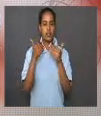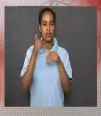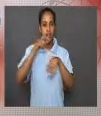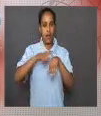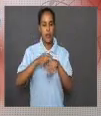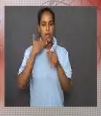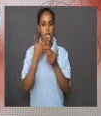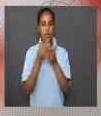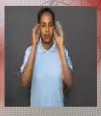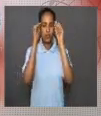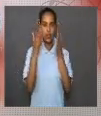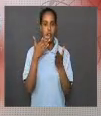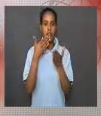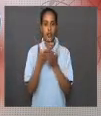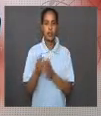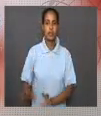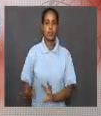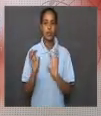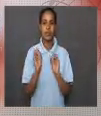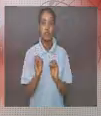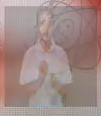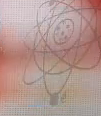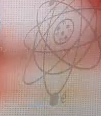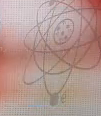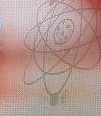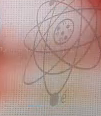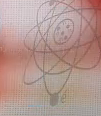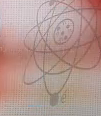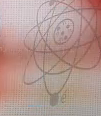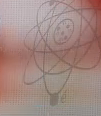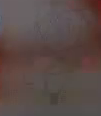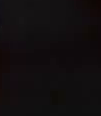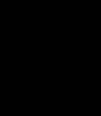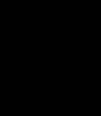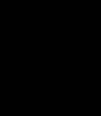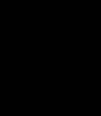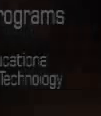Until next time, thank you, teacher. Thank you, students.